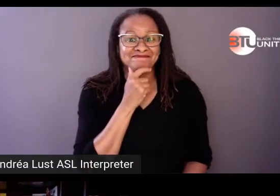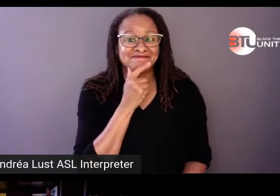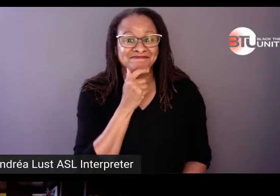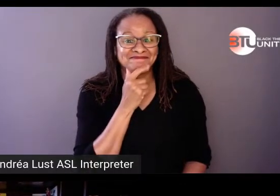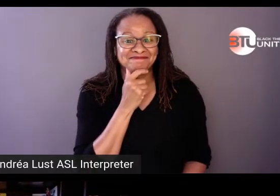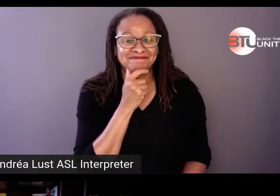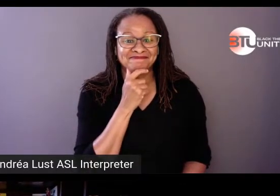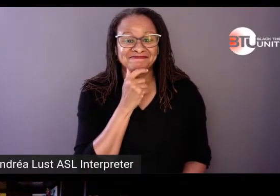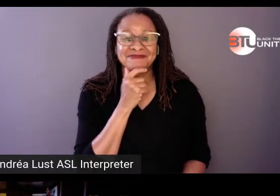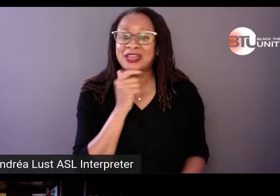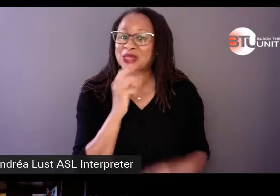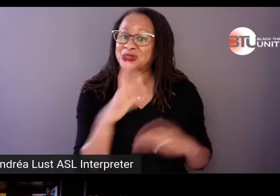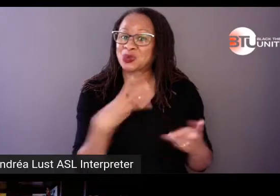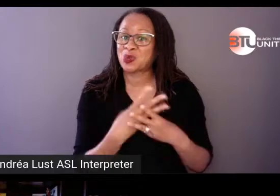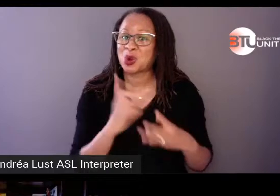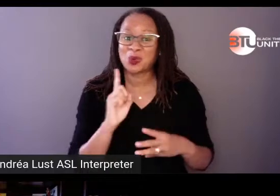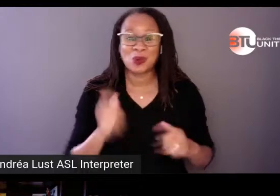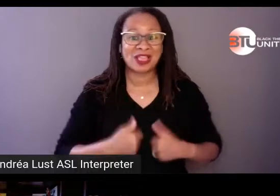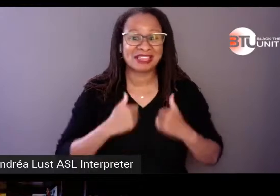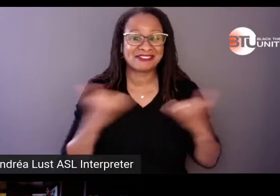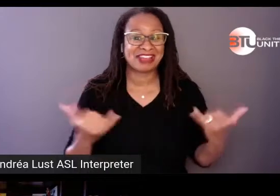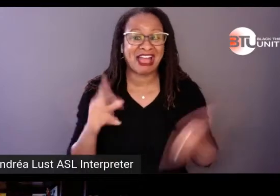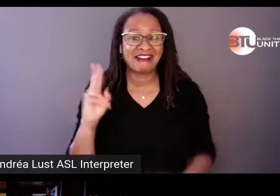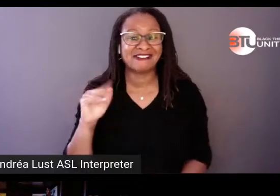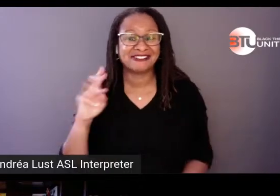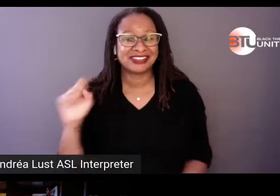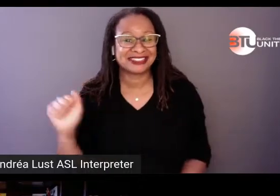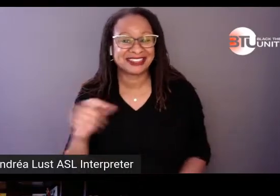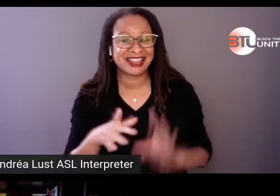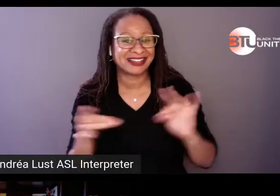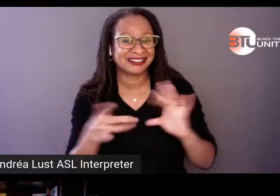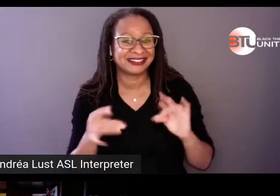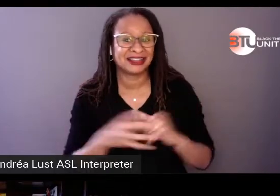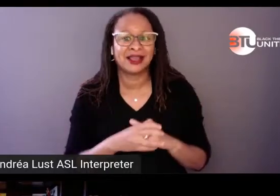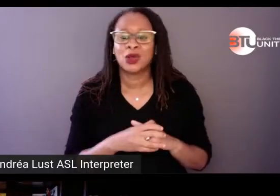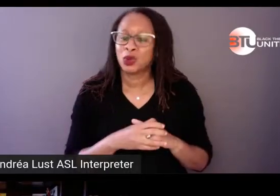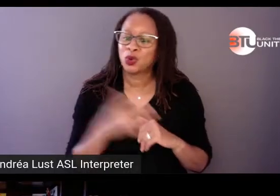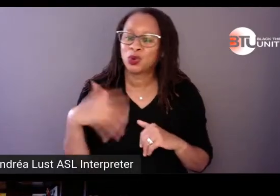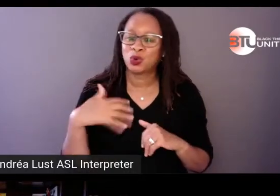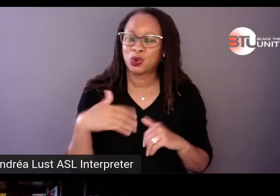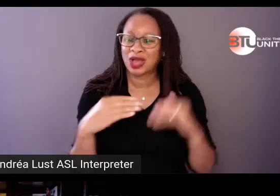That's the world in which we live in now. There's layers to that.